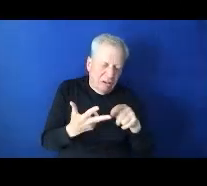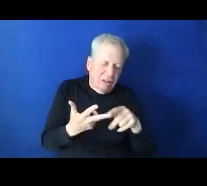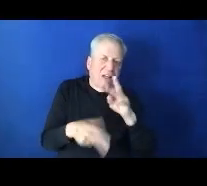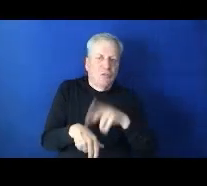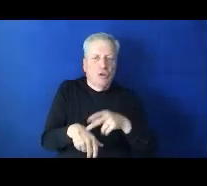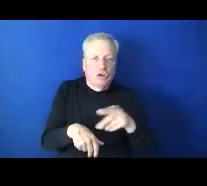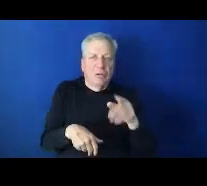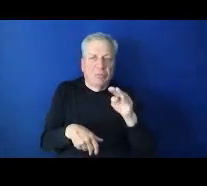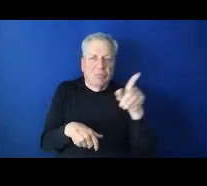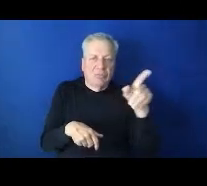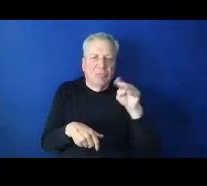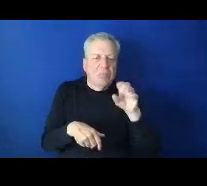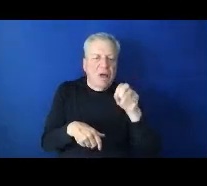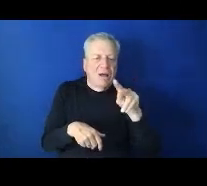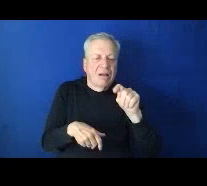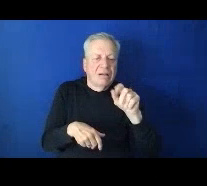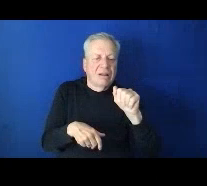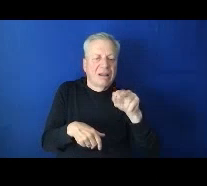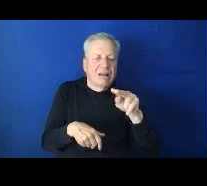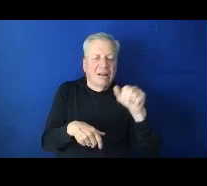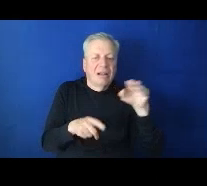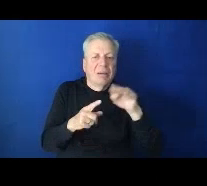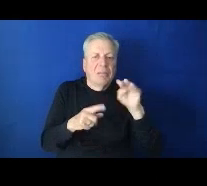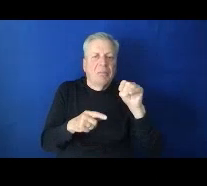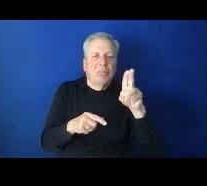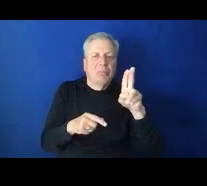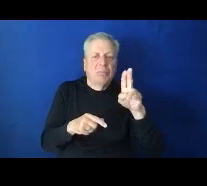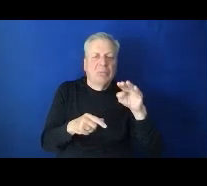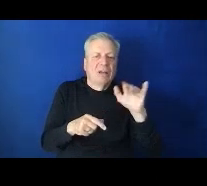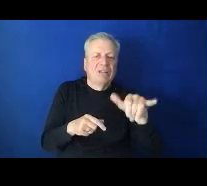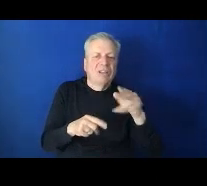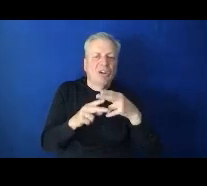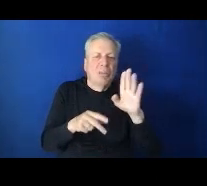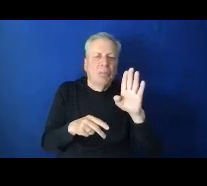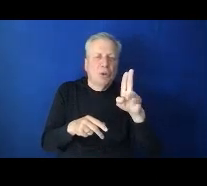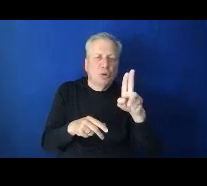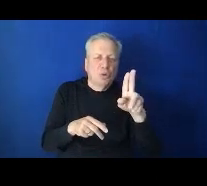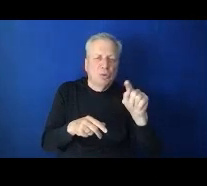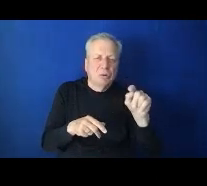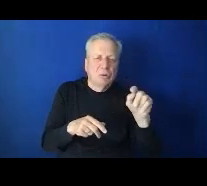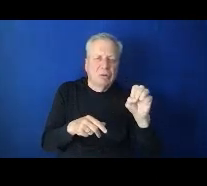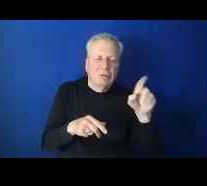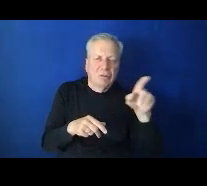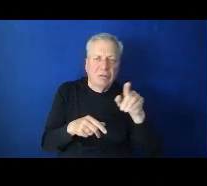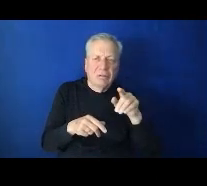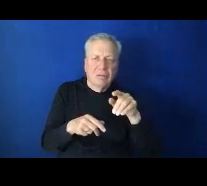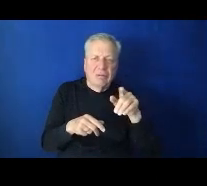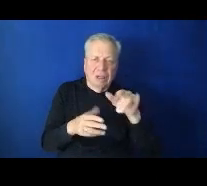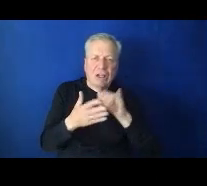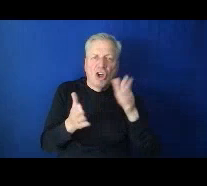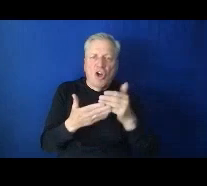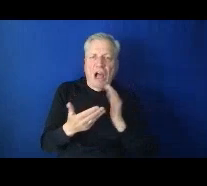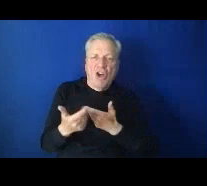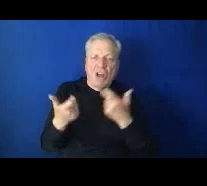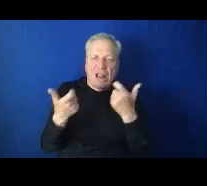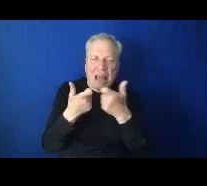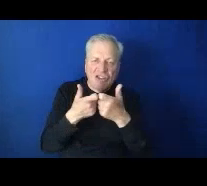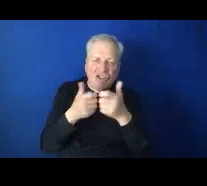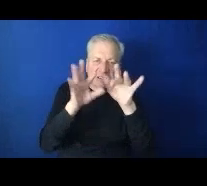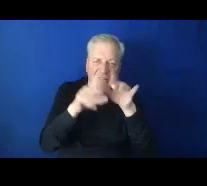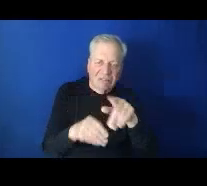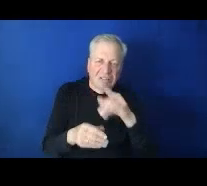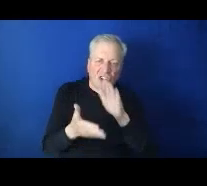in Montana is another one that we pull in data from. This is a lot of our electronics here. All this